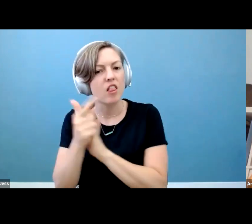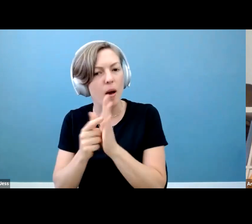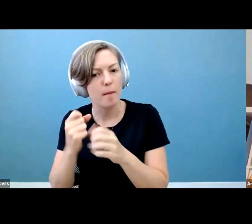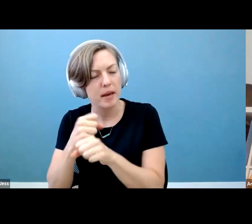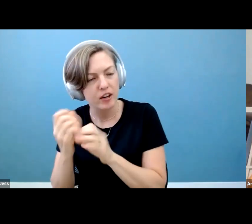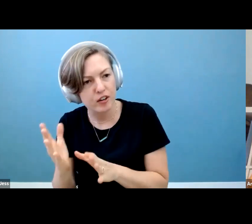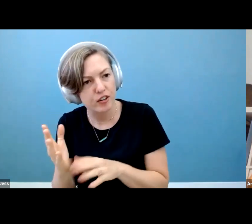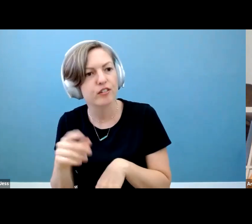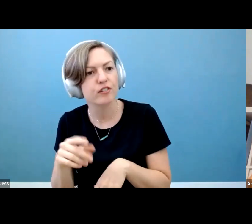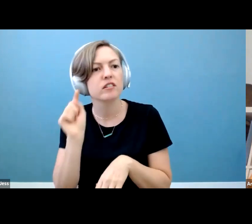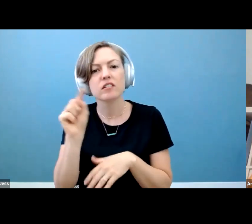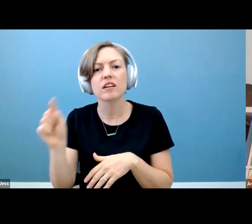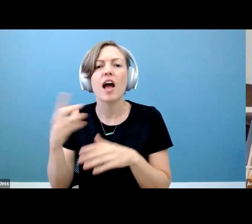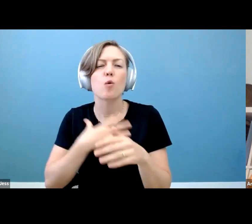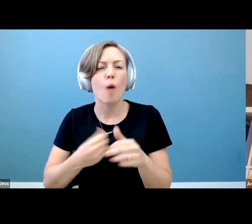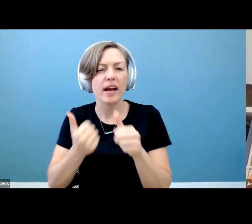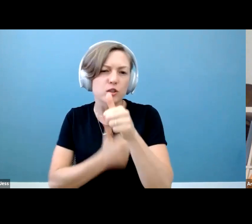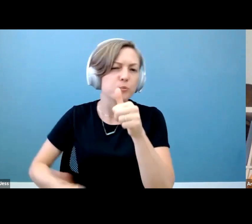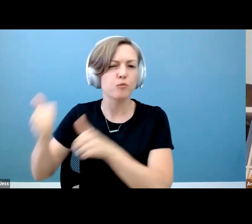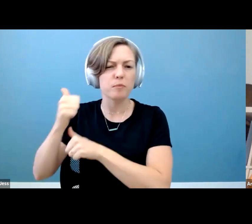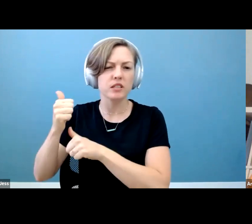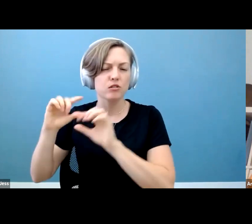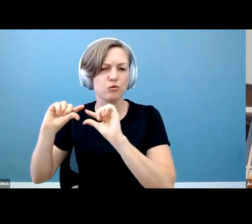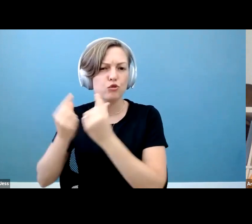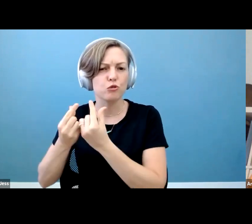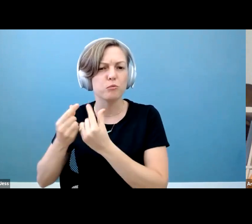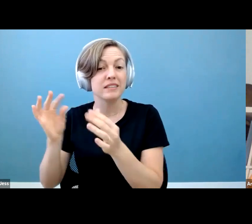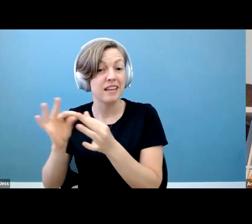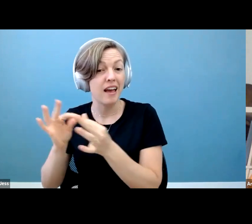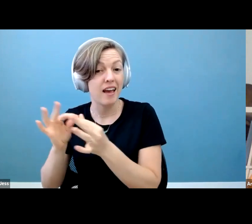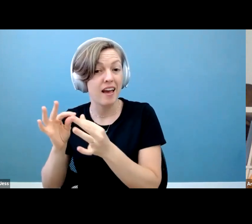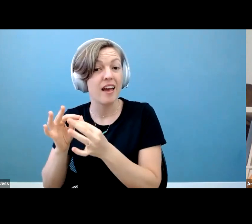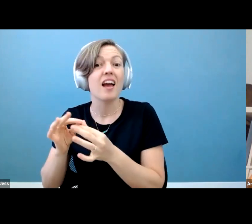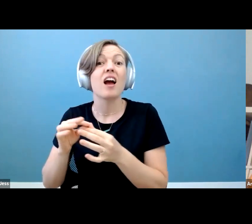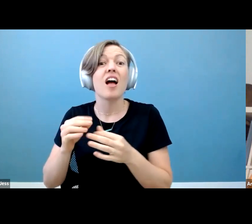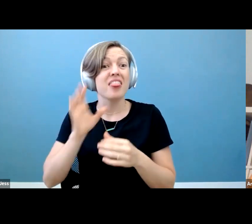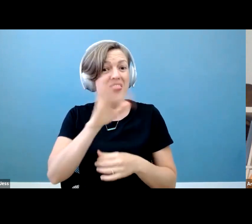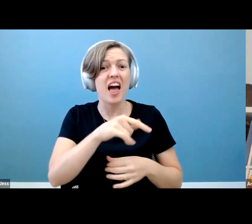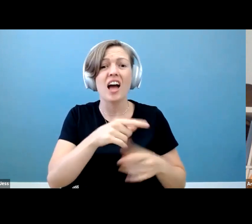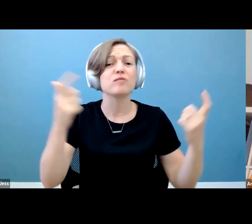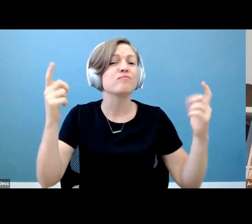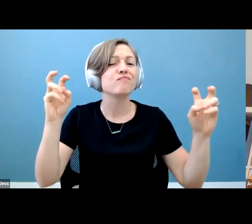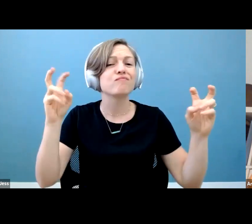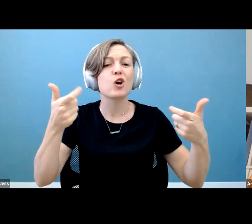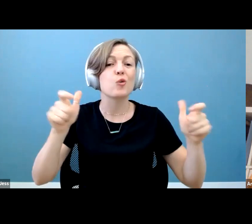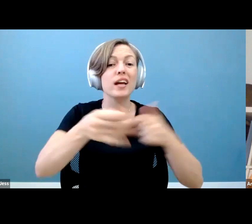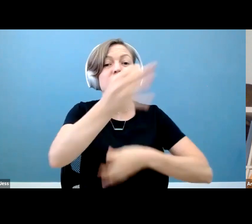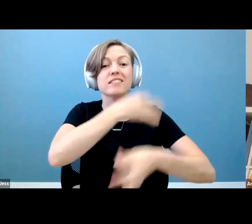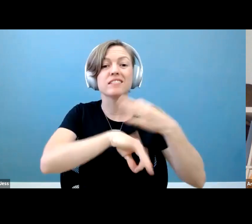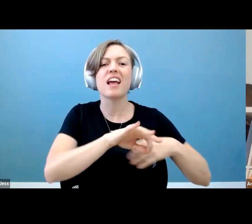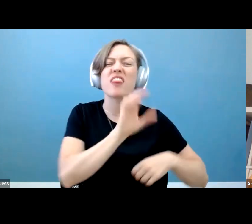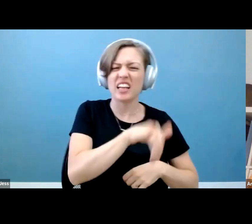pundits, and white supremacist groups go so far as to suggest that the Great Replacement is a Democratic Party strategy to